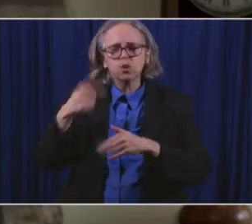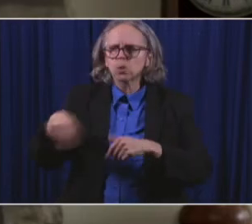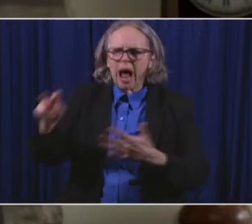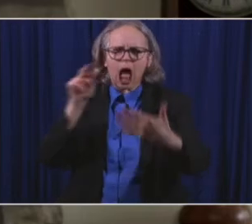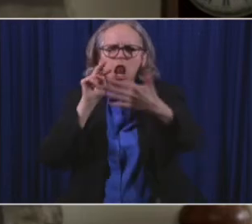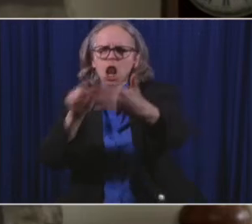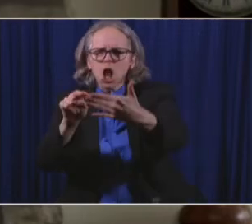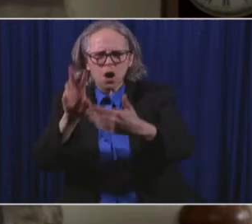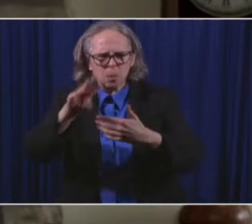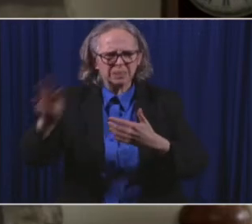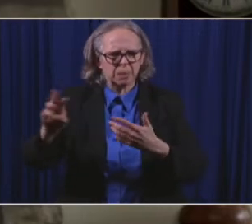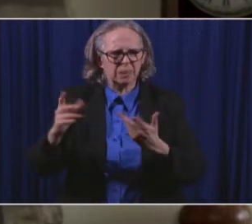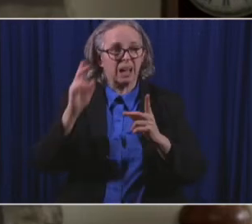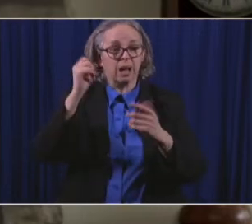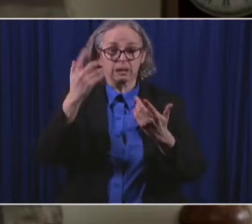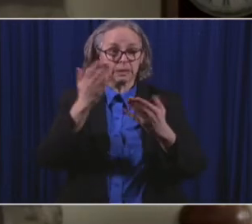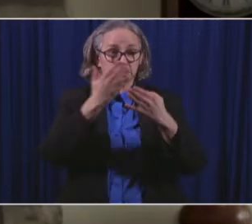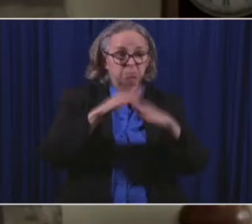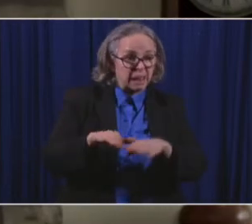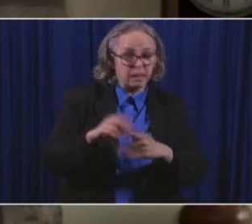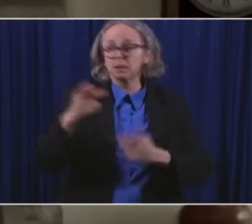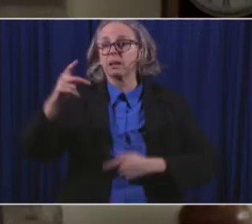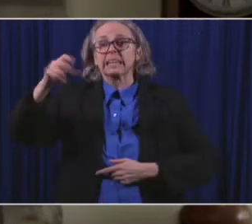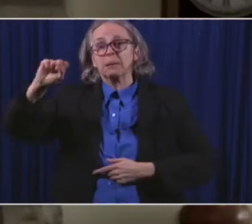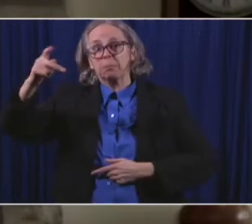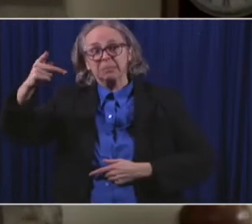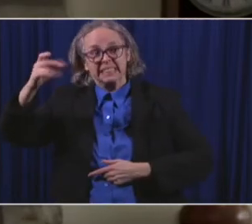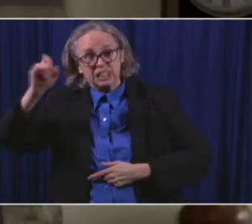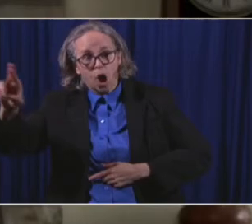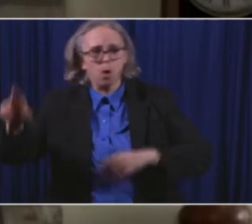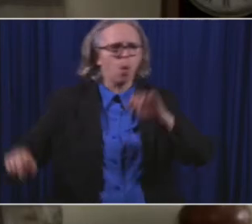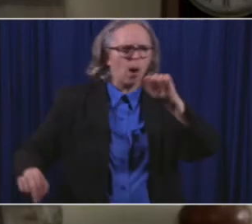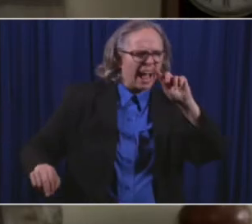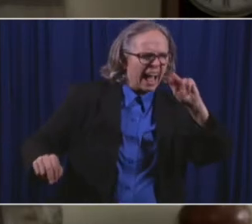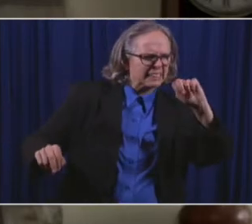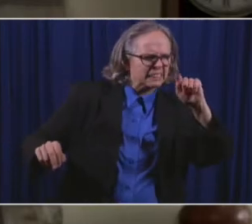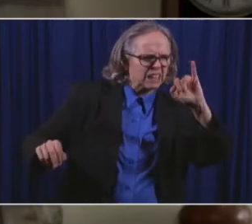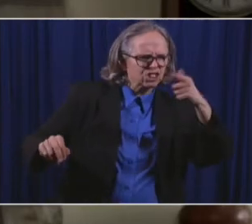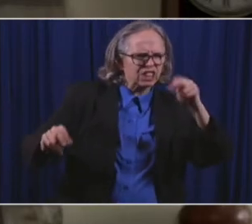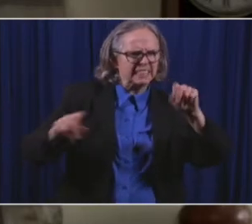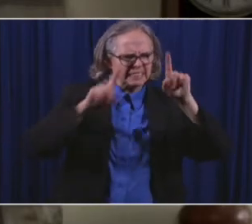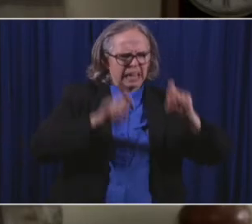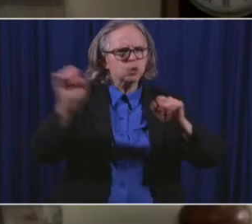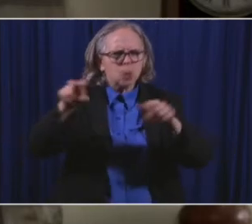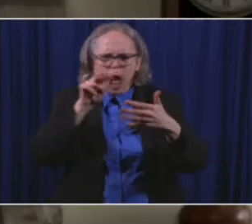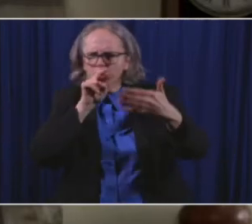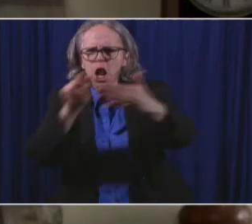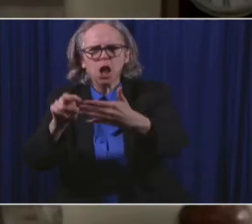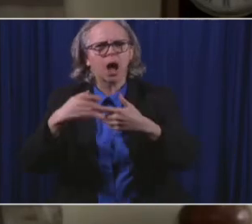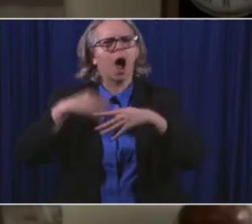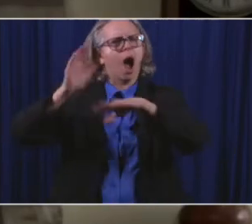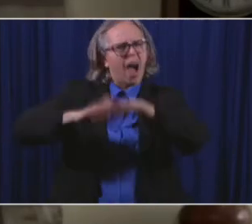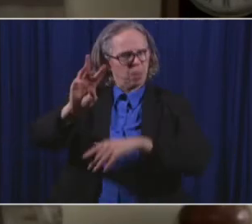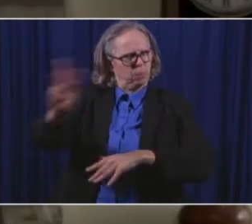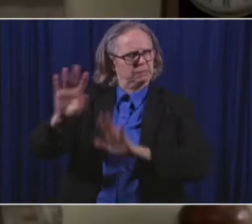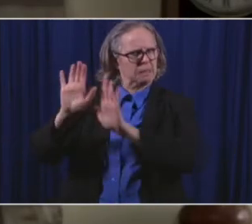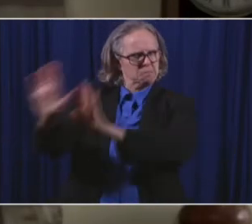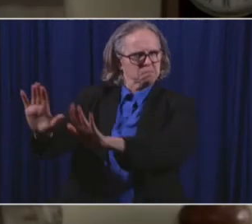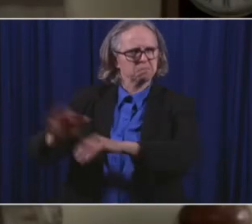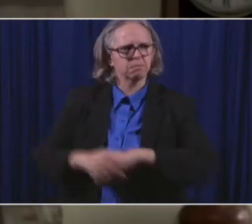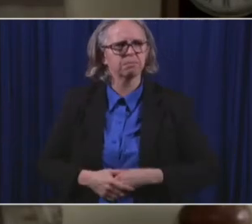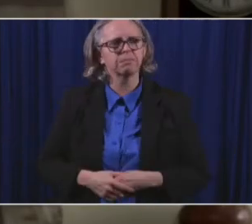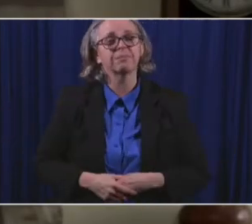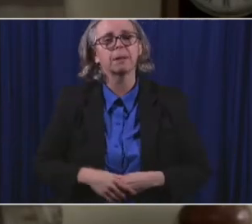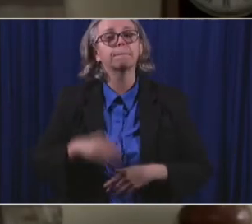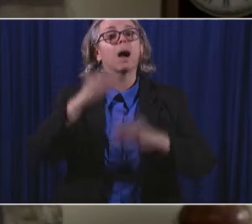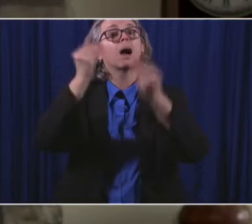test types if you want to, and you want to see a more complete picture. Now, I think it's significant. Other